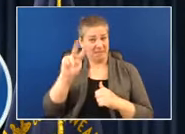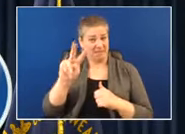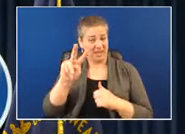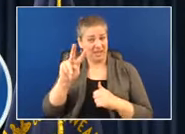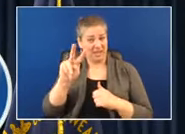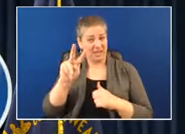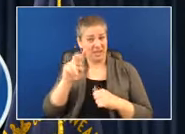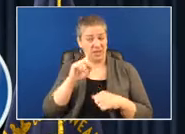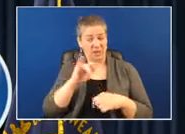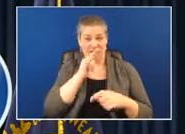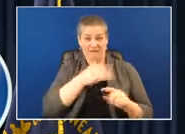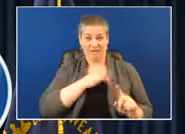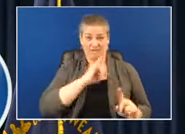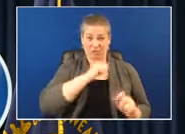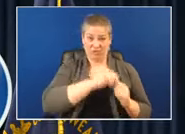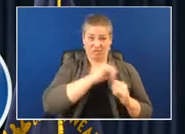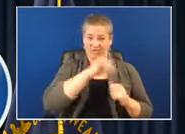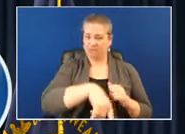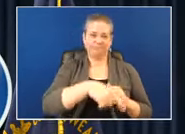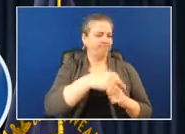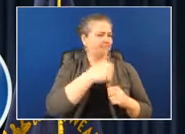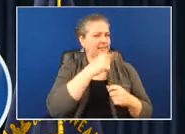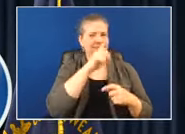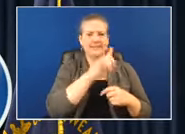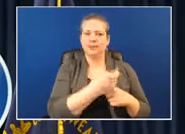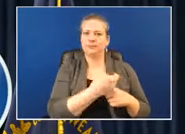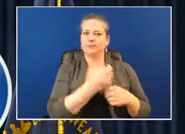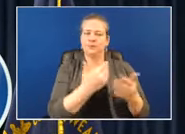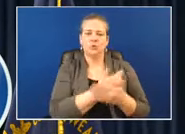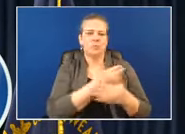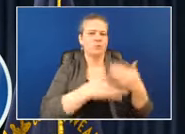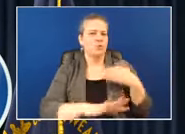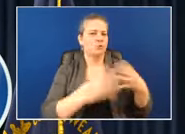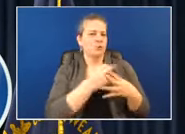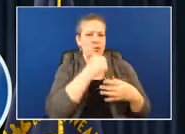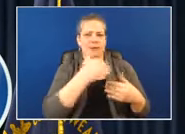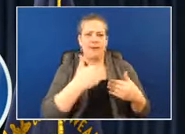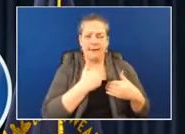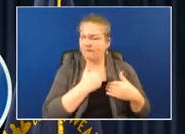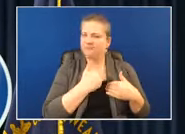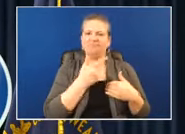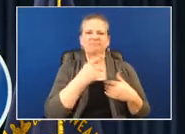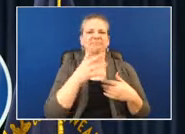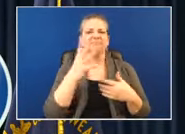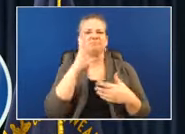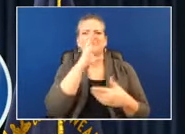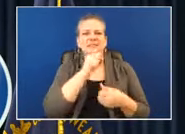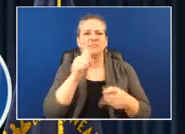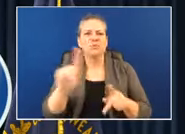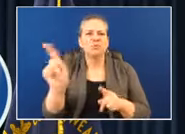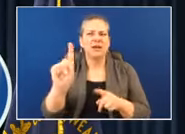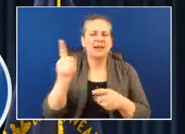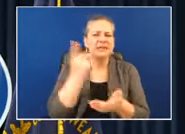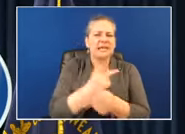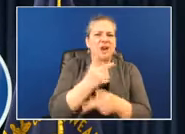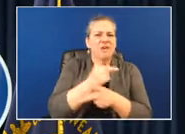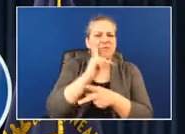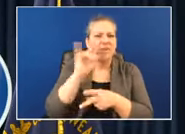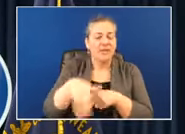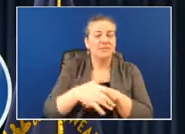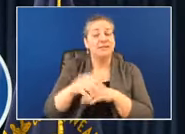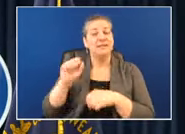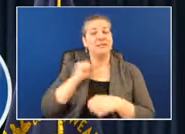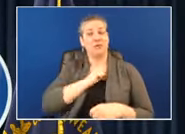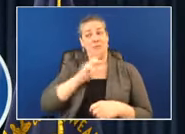diagnosed without newborn screening, resulting in missed opportunity for needed care. This bill was sponsored by Senator Max Wise, who is traveling